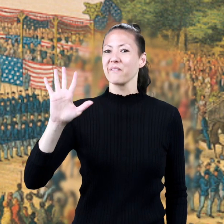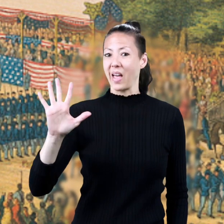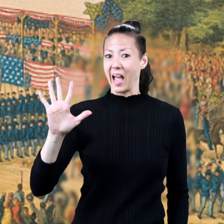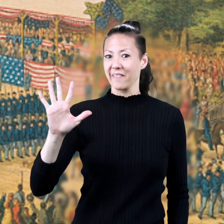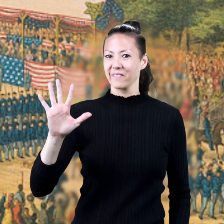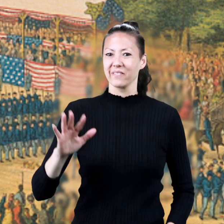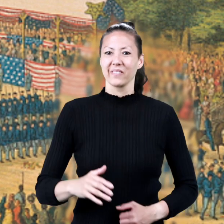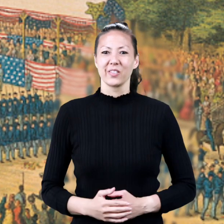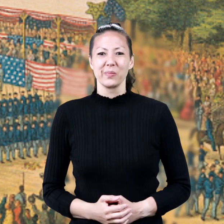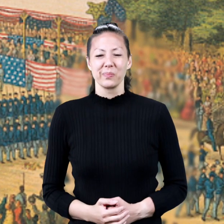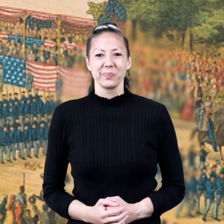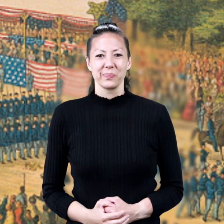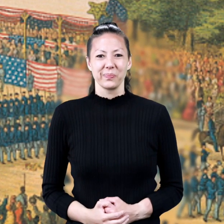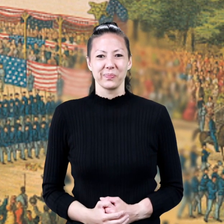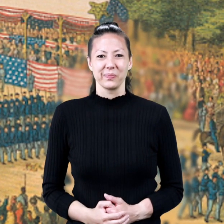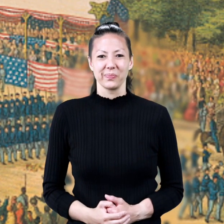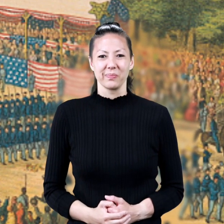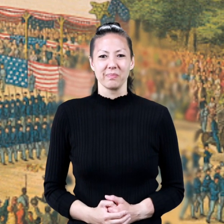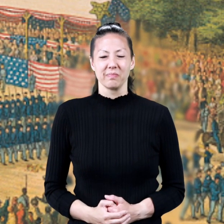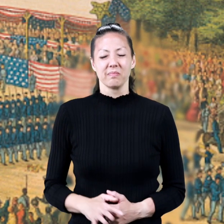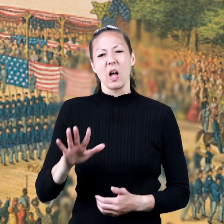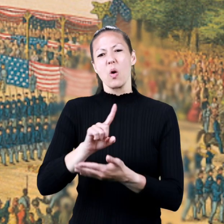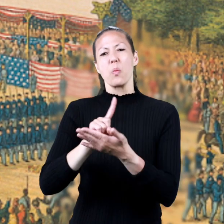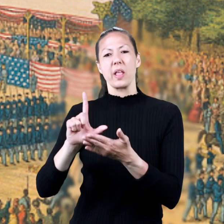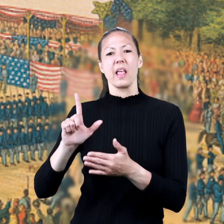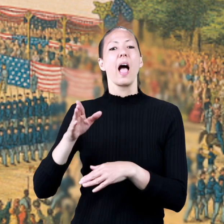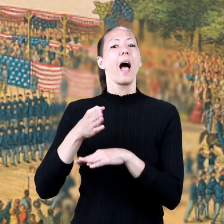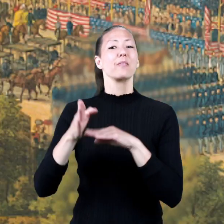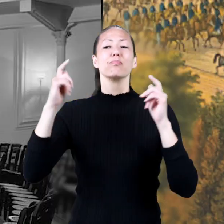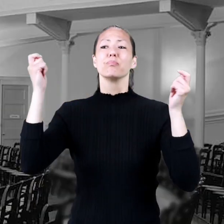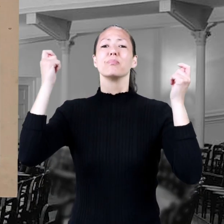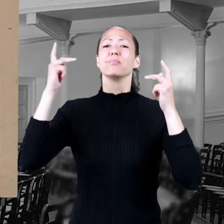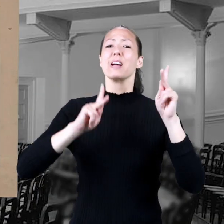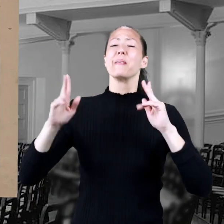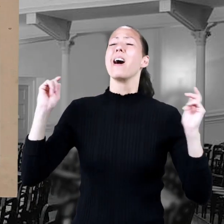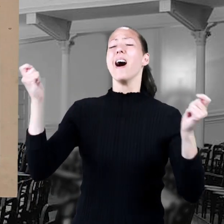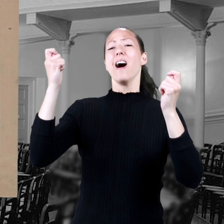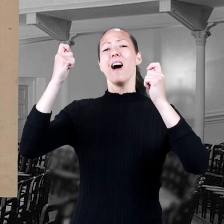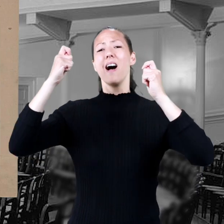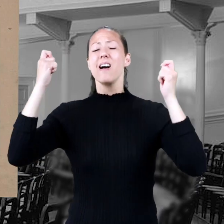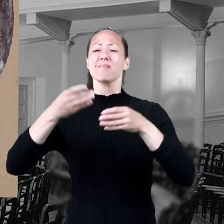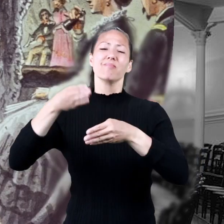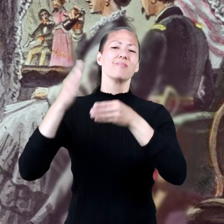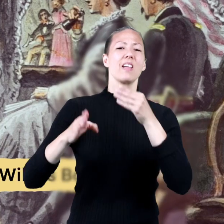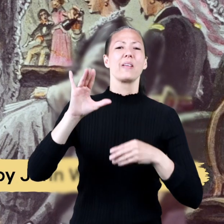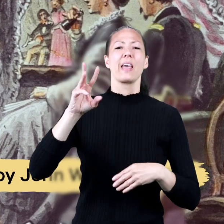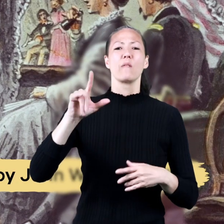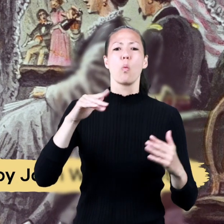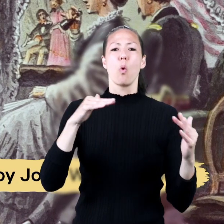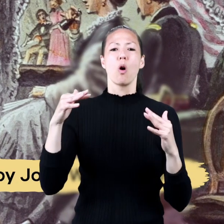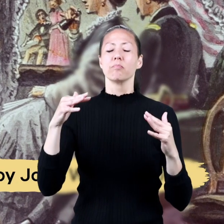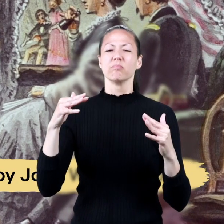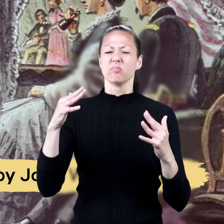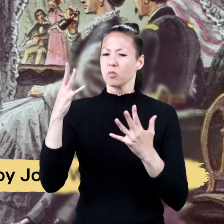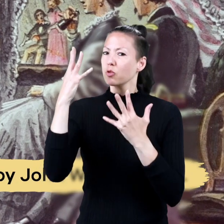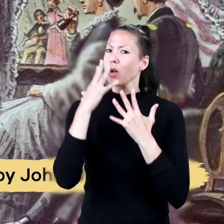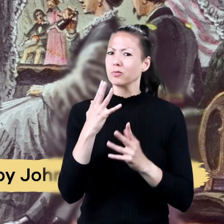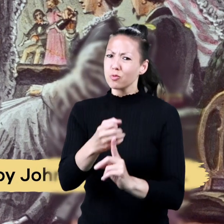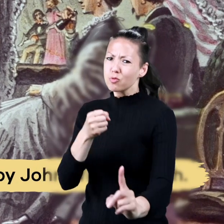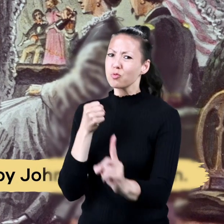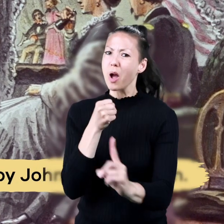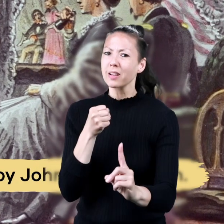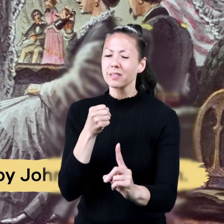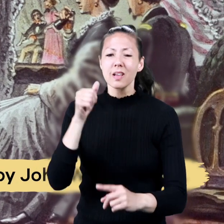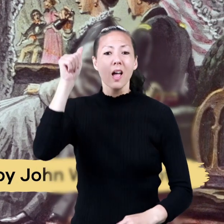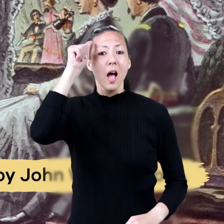Just about a week after people celebrated the end of the Civil War, tragedy struck. President Lincoln was